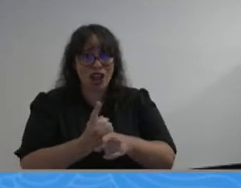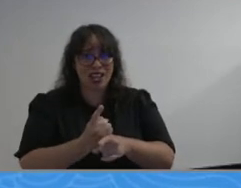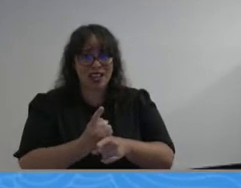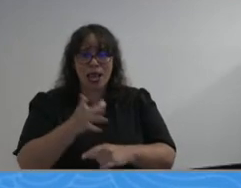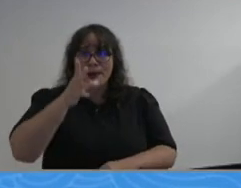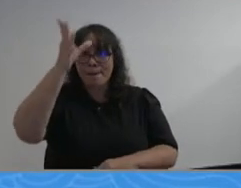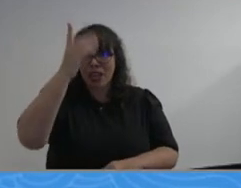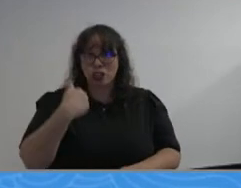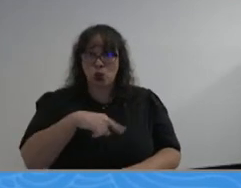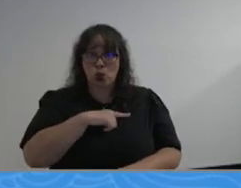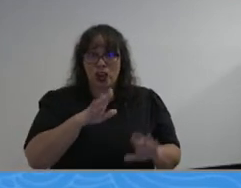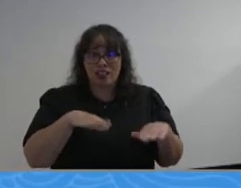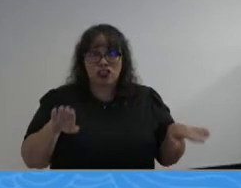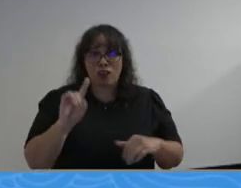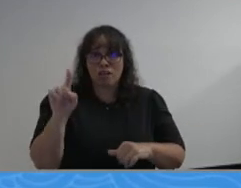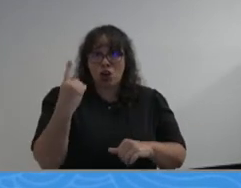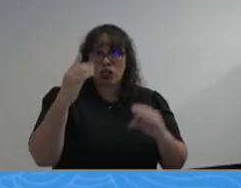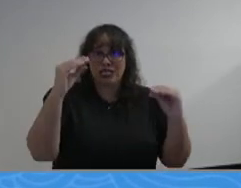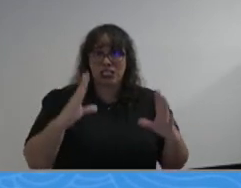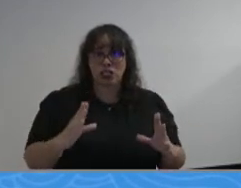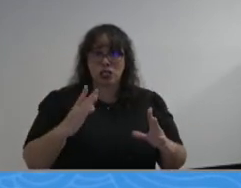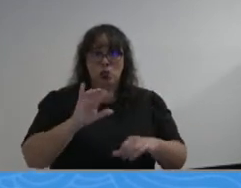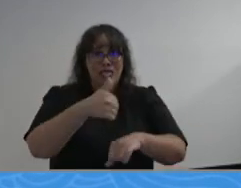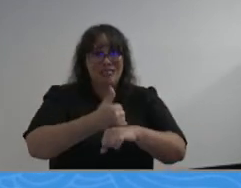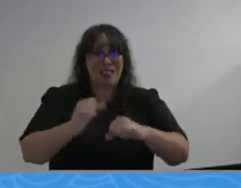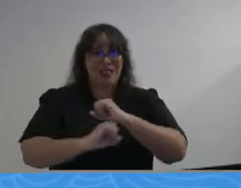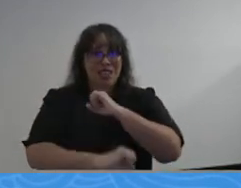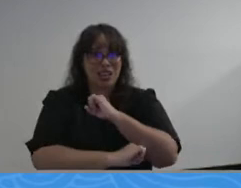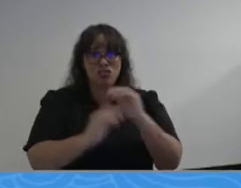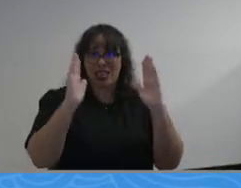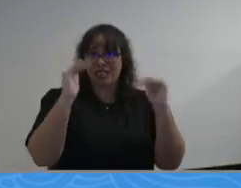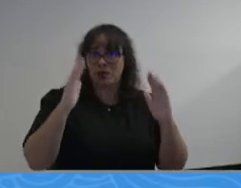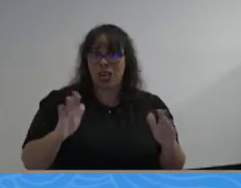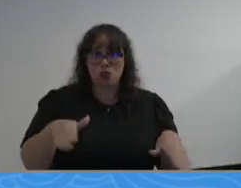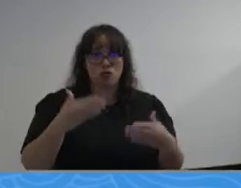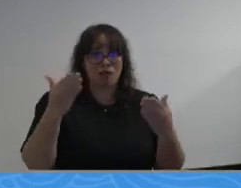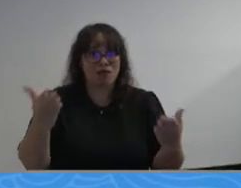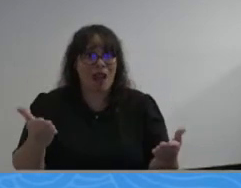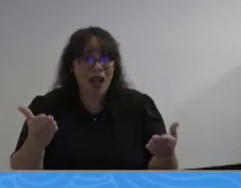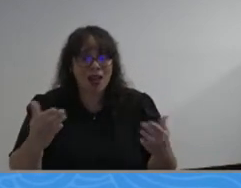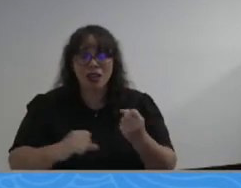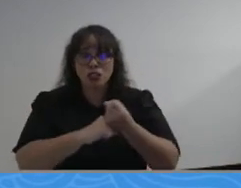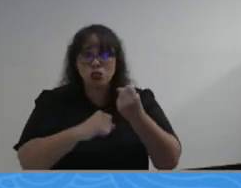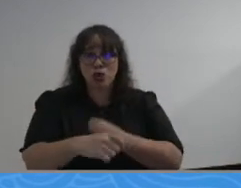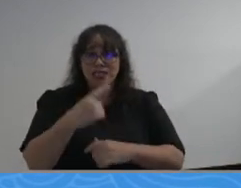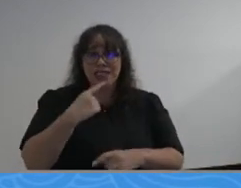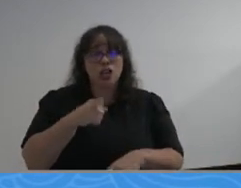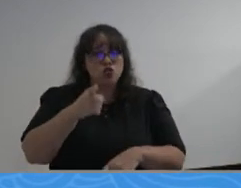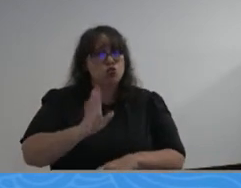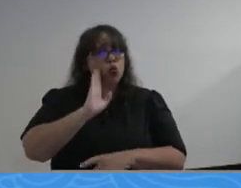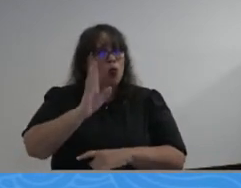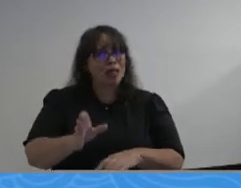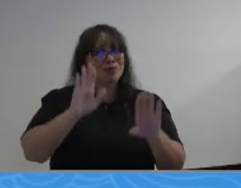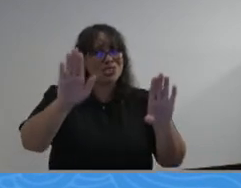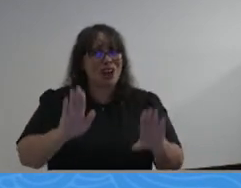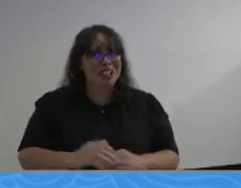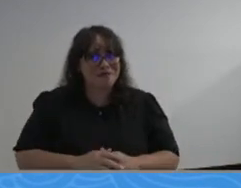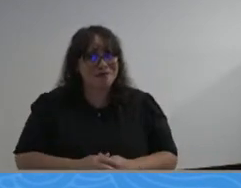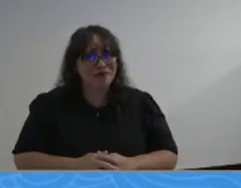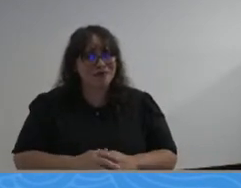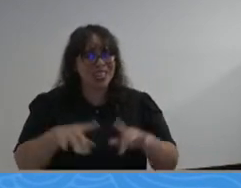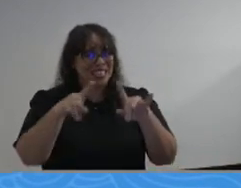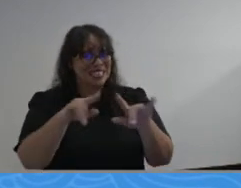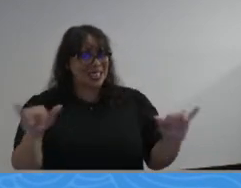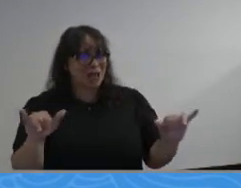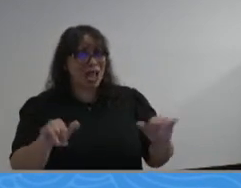teachers. We set the foundation, we set the expectations, and we provide the support to say you will be great. But at the